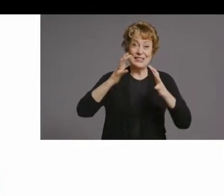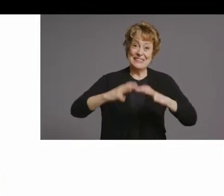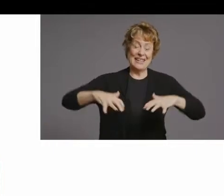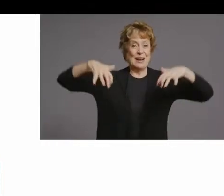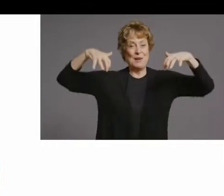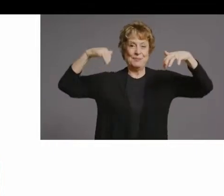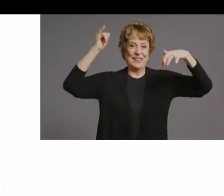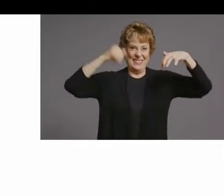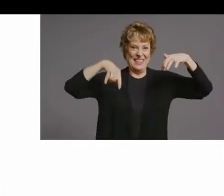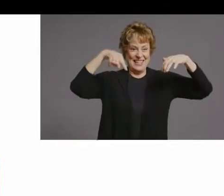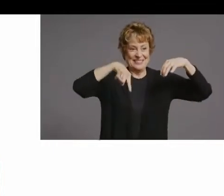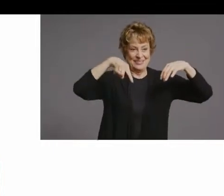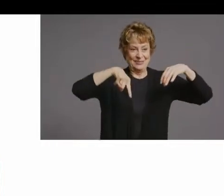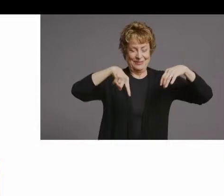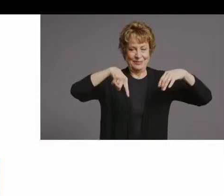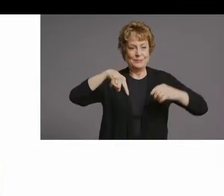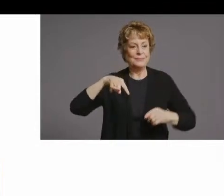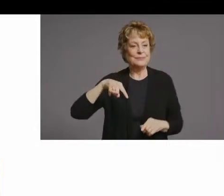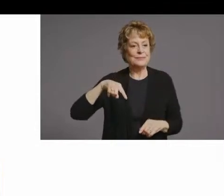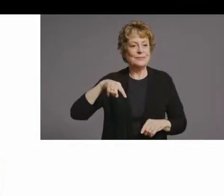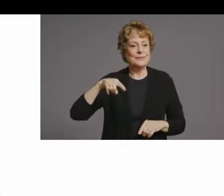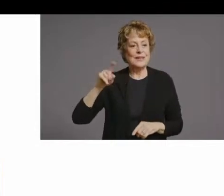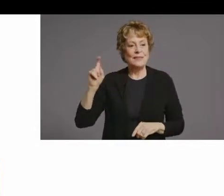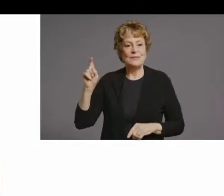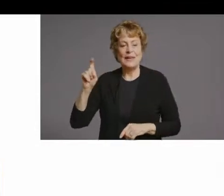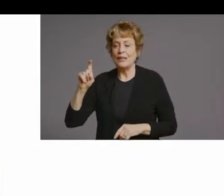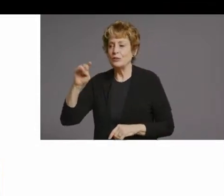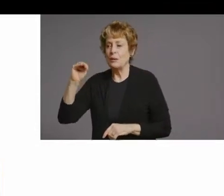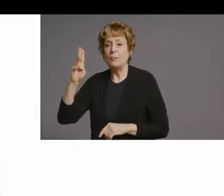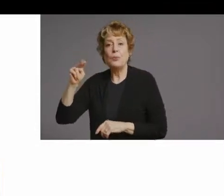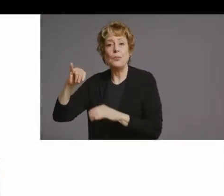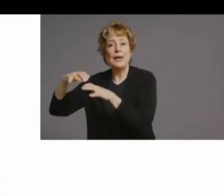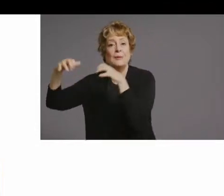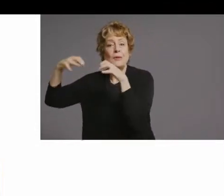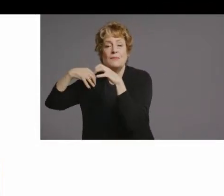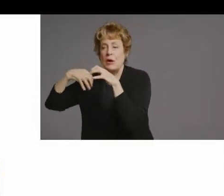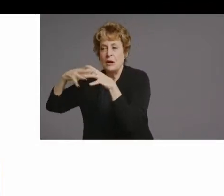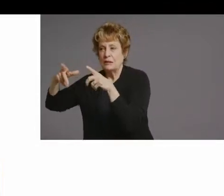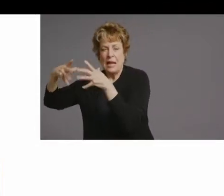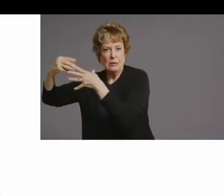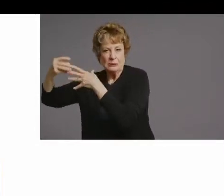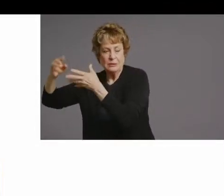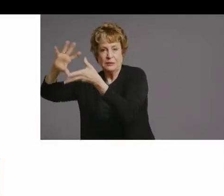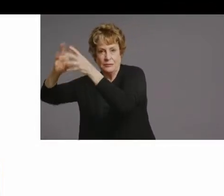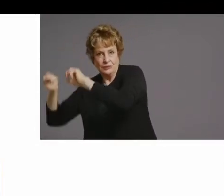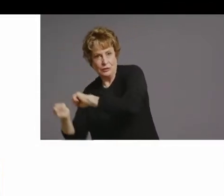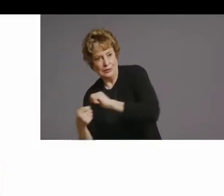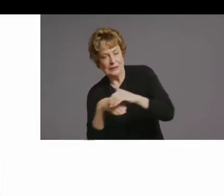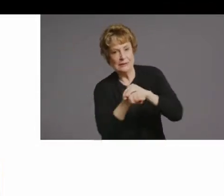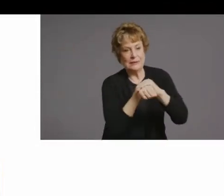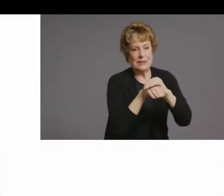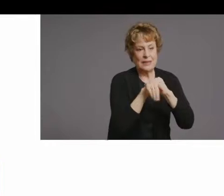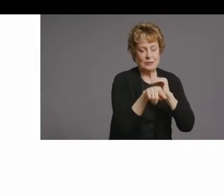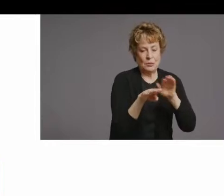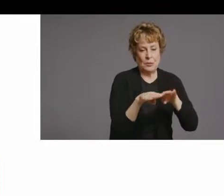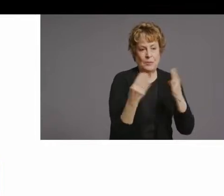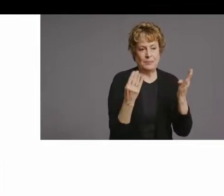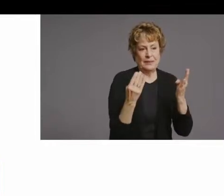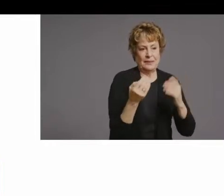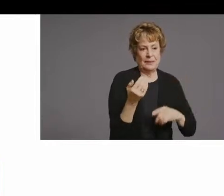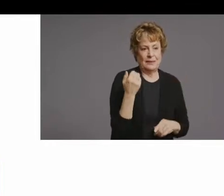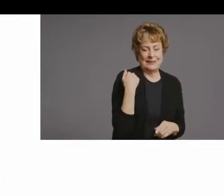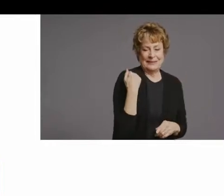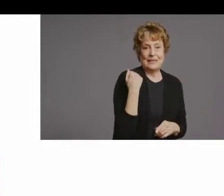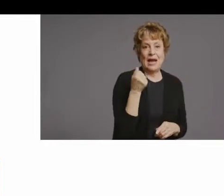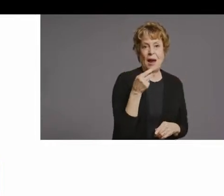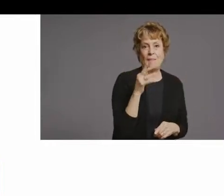Stadium transferred to. That transitioned successfully indoors on April 12th. They are currently open from 7